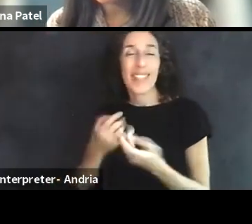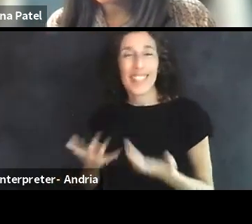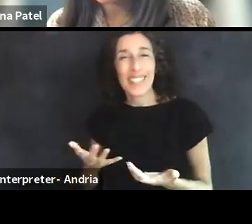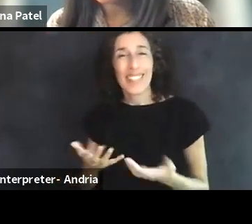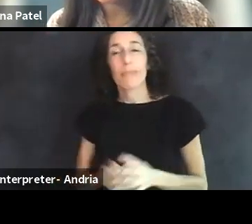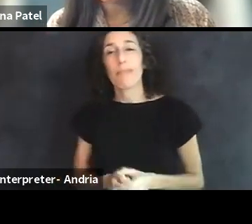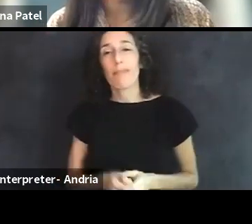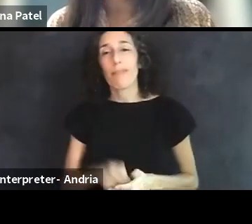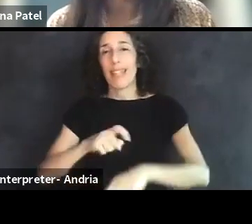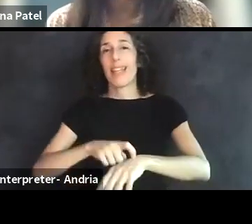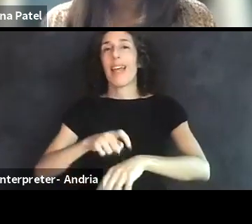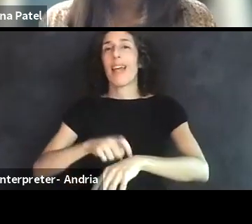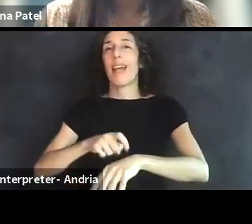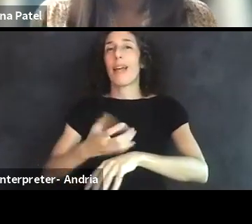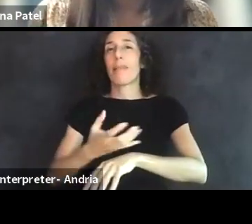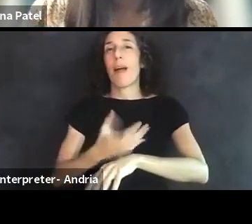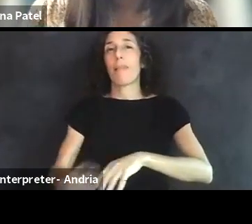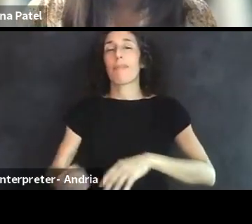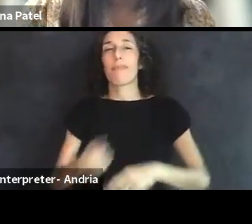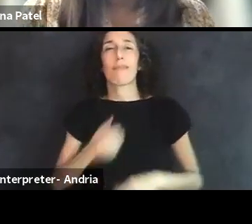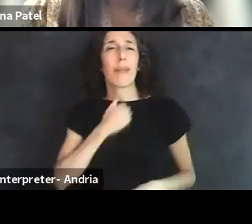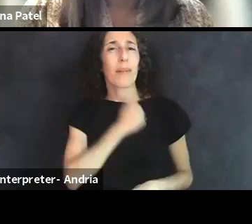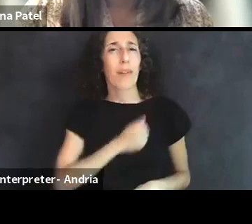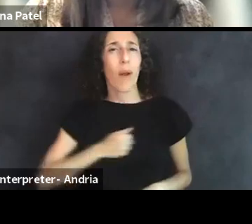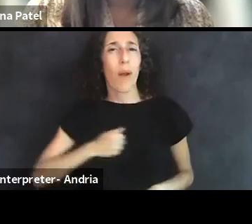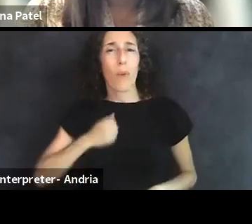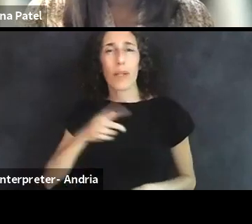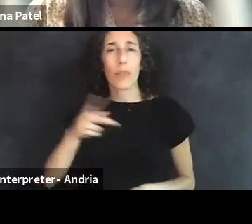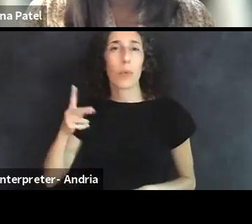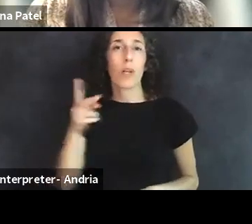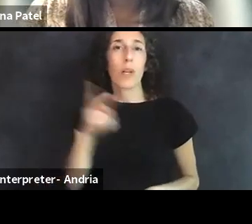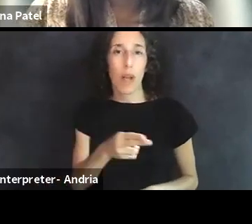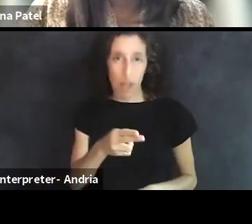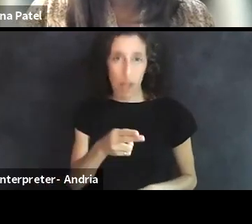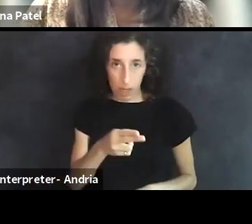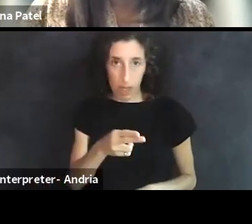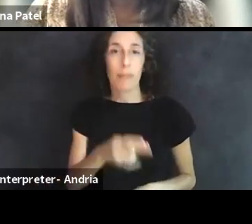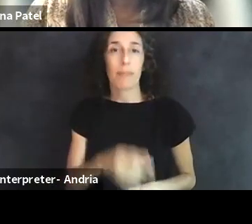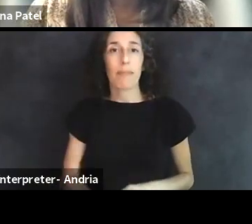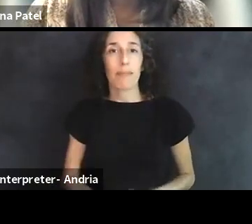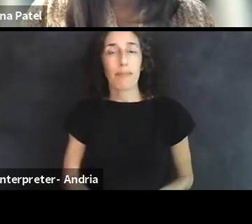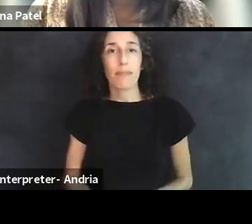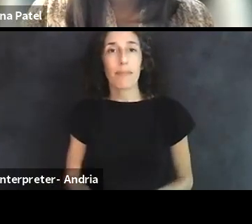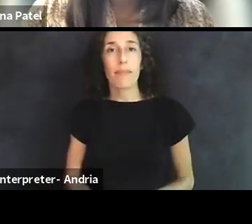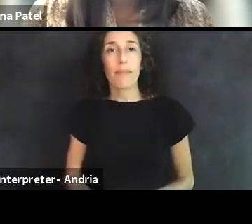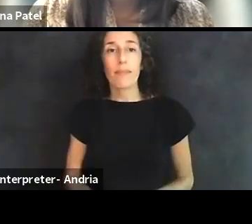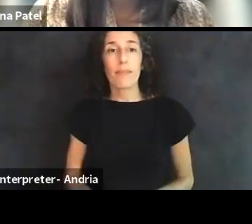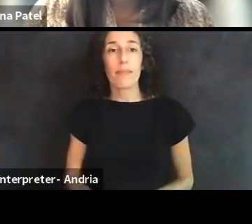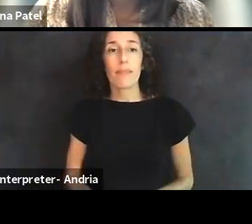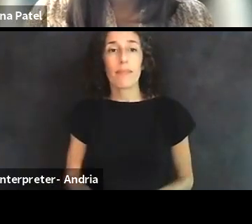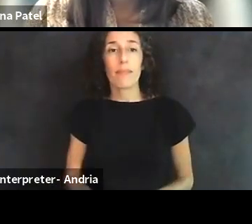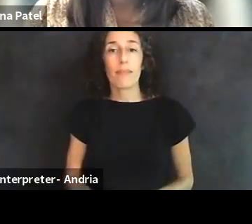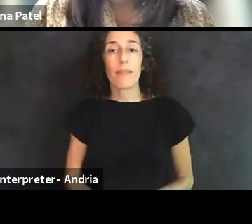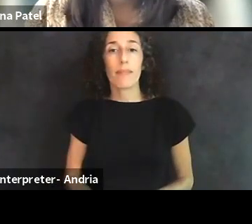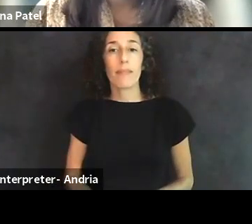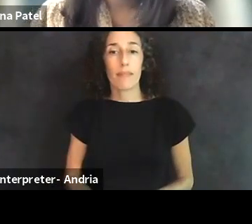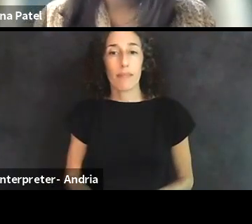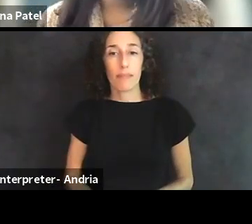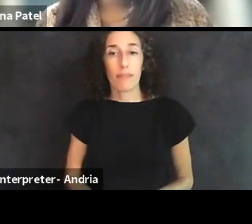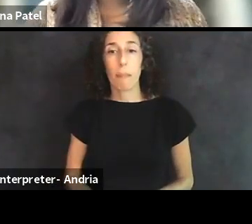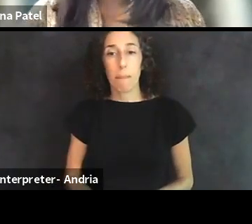I'm very, very regretful to cut us a little bit short. But I do want to